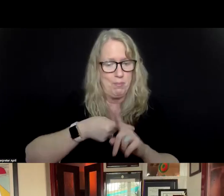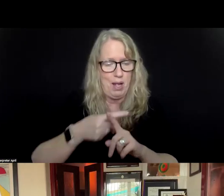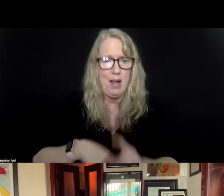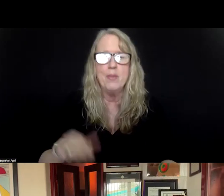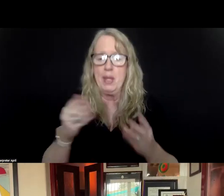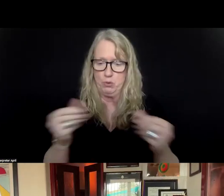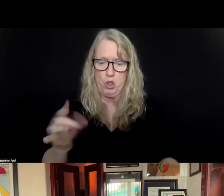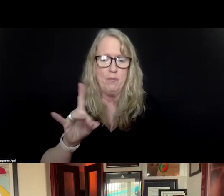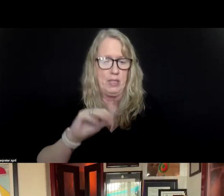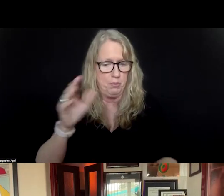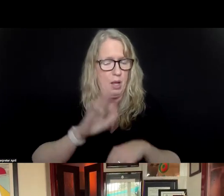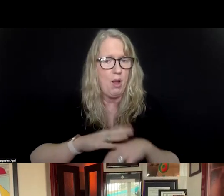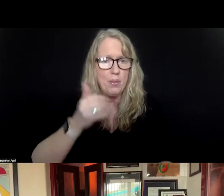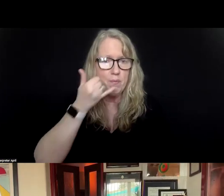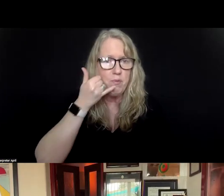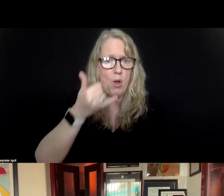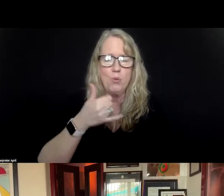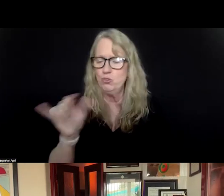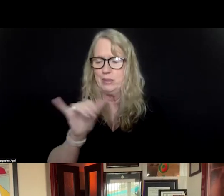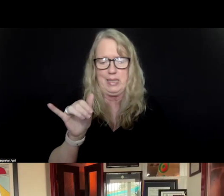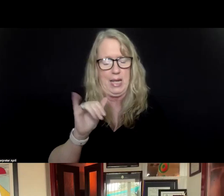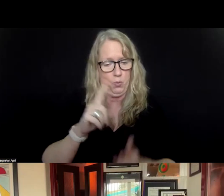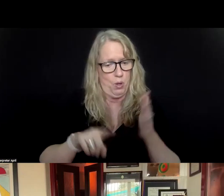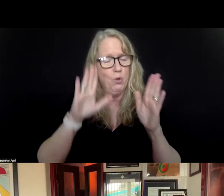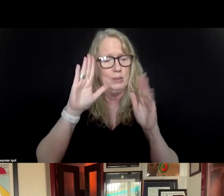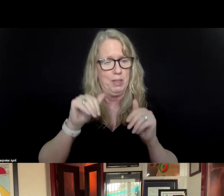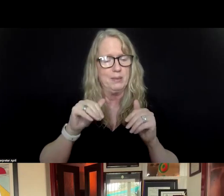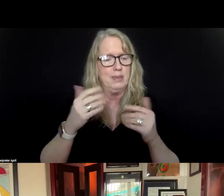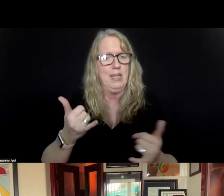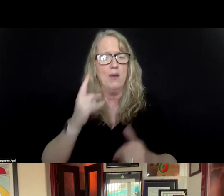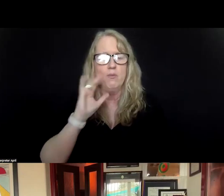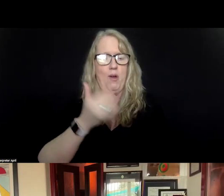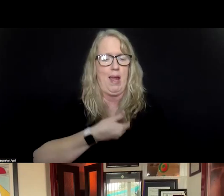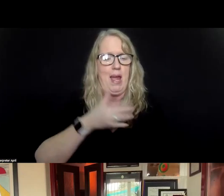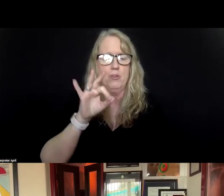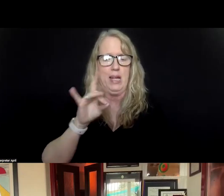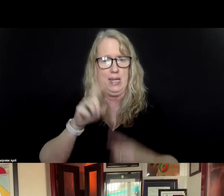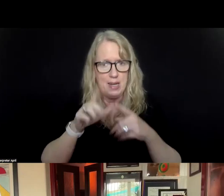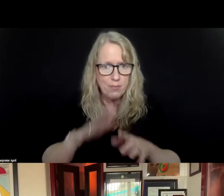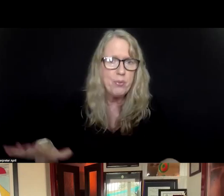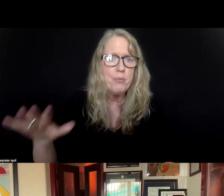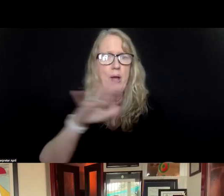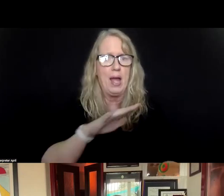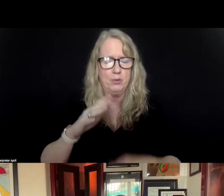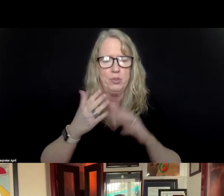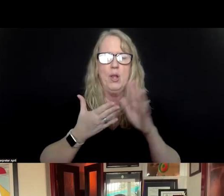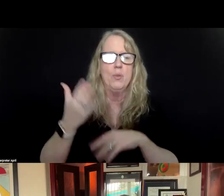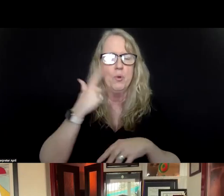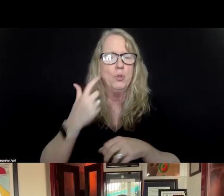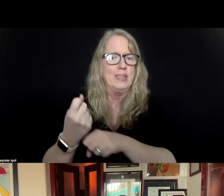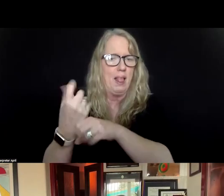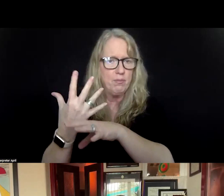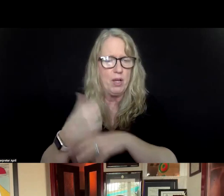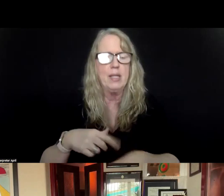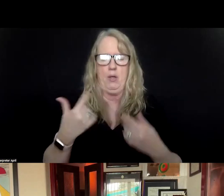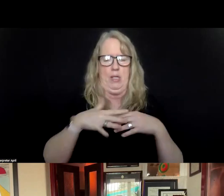80% of those on the phone, just like we're expecting now for our 988 across the country, via telephonic counseling, but also because we're an